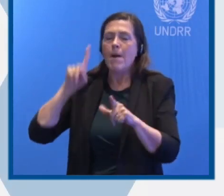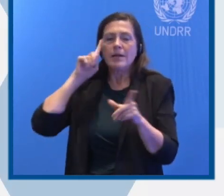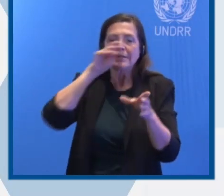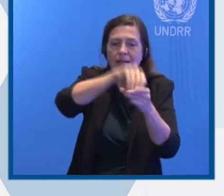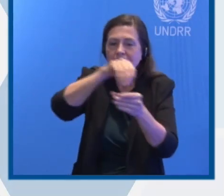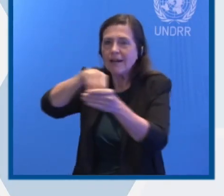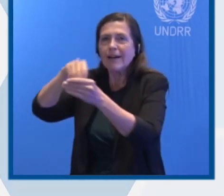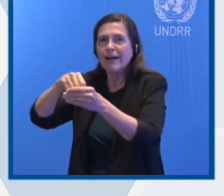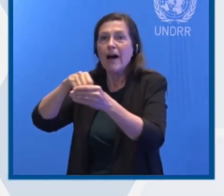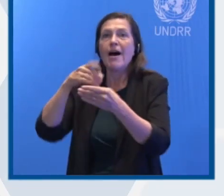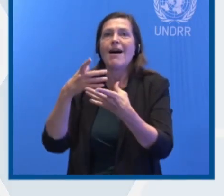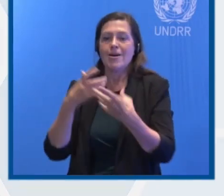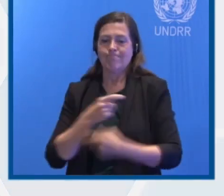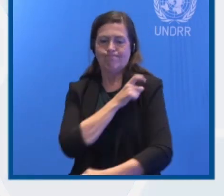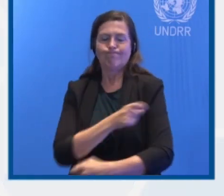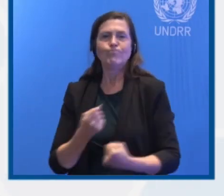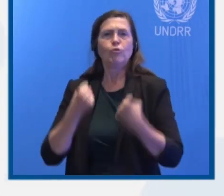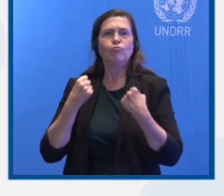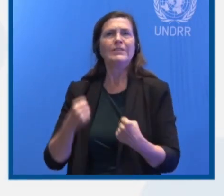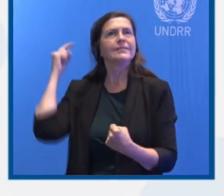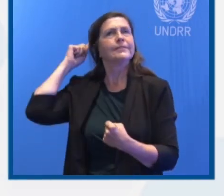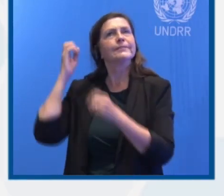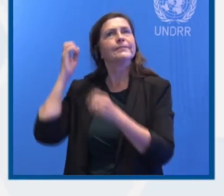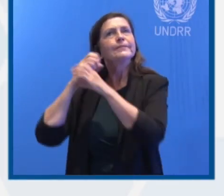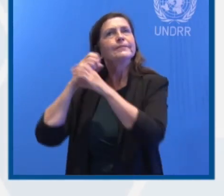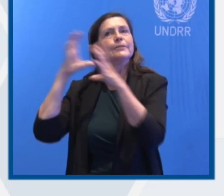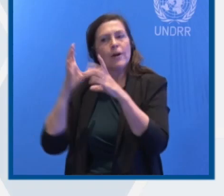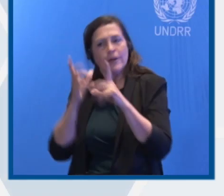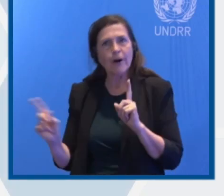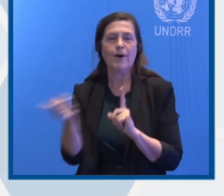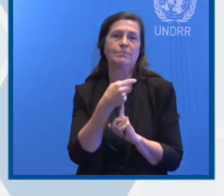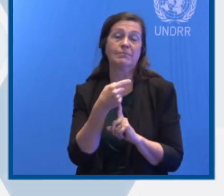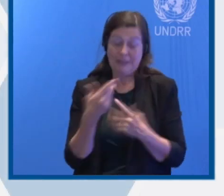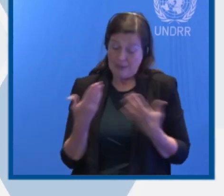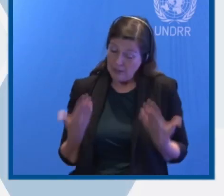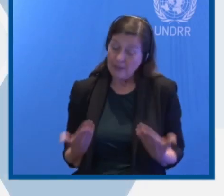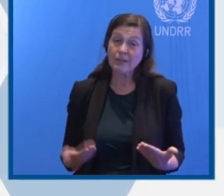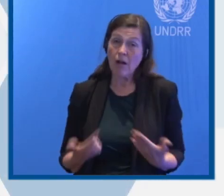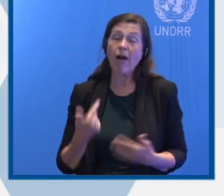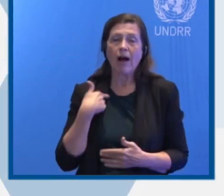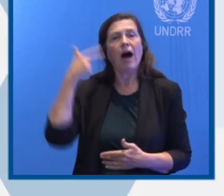in general. Especially now I'm thinking about Ukraine and people